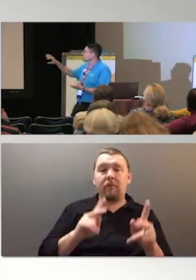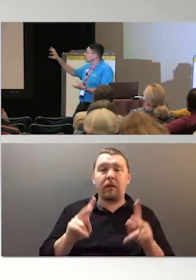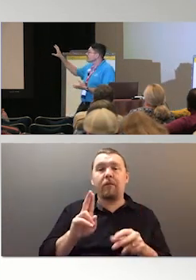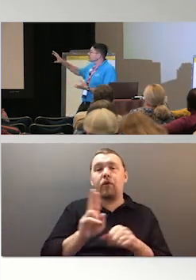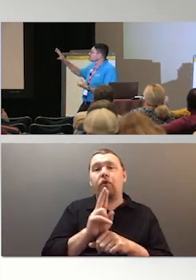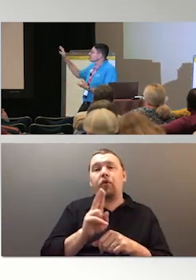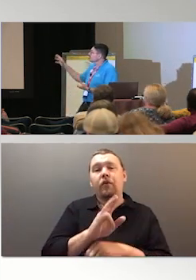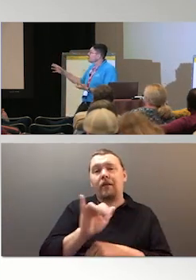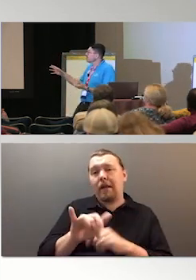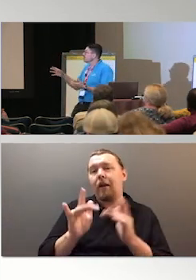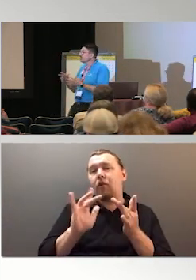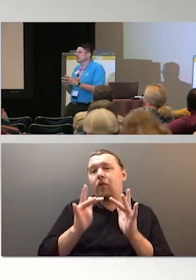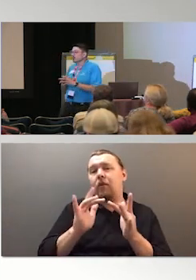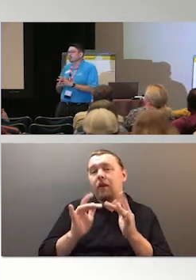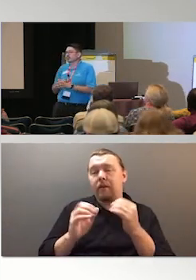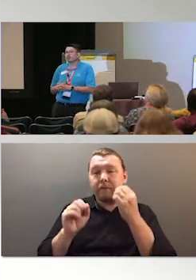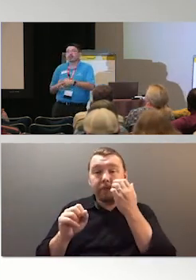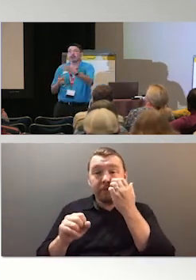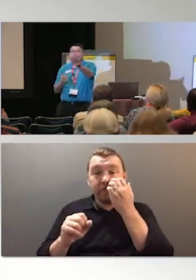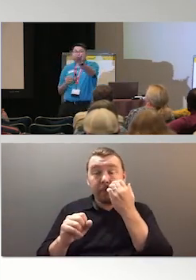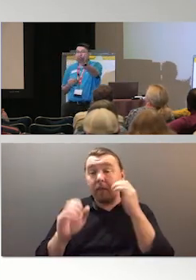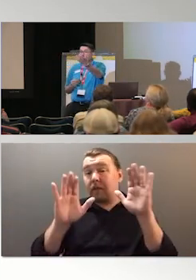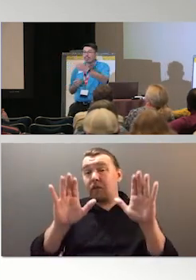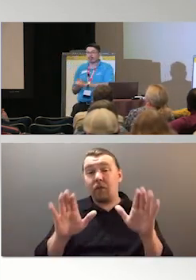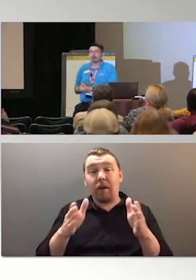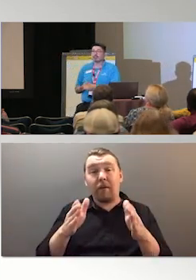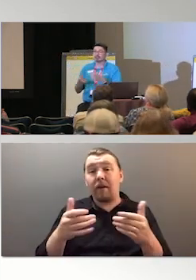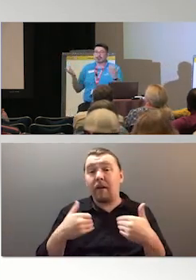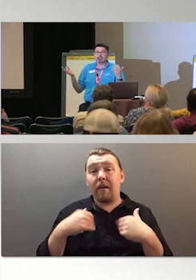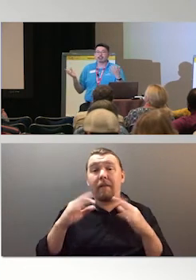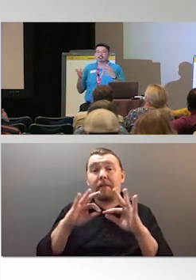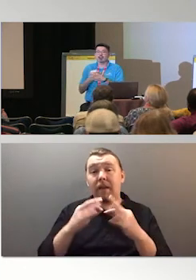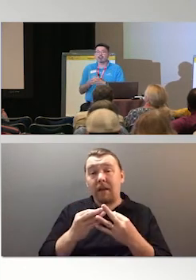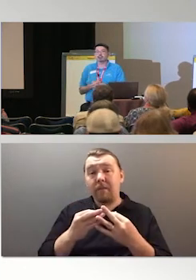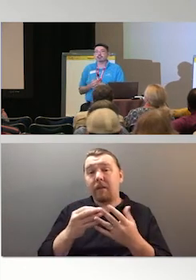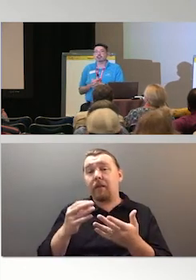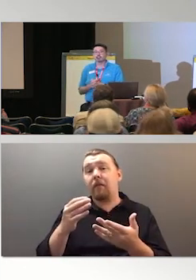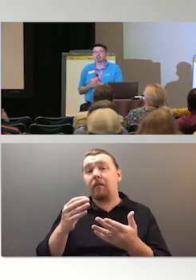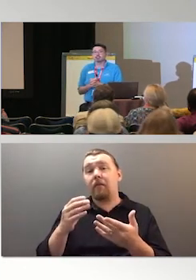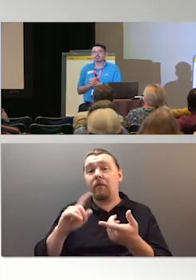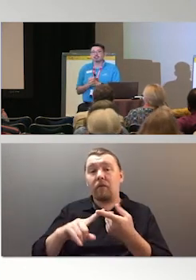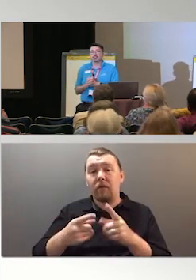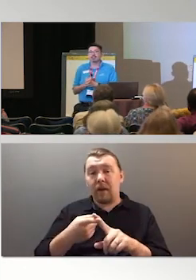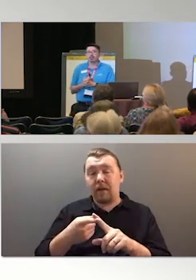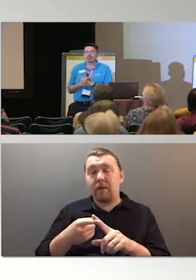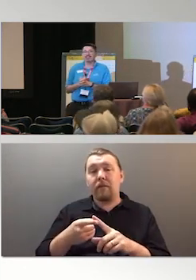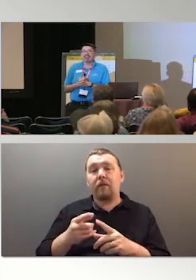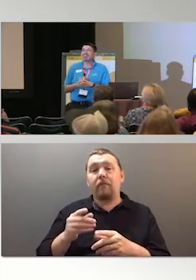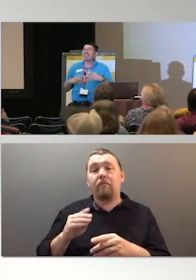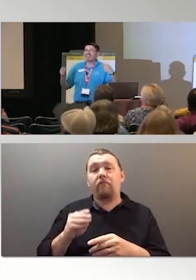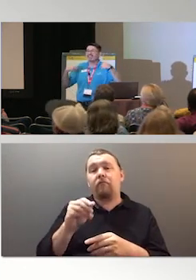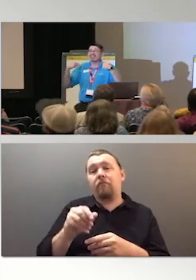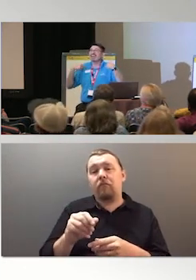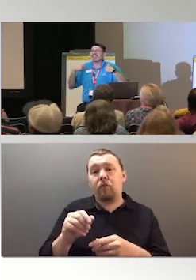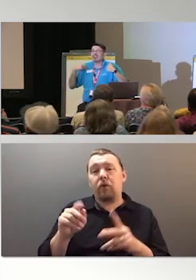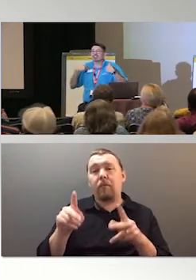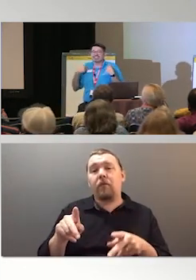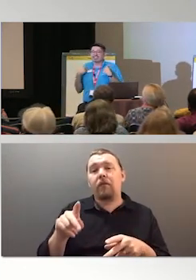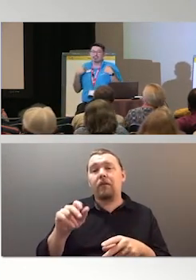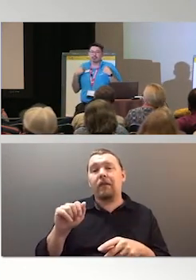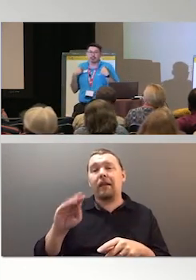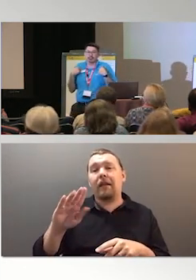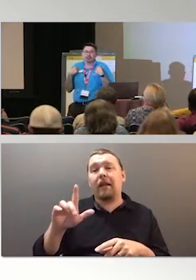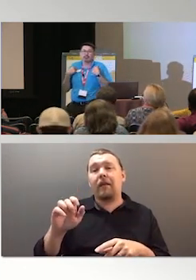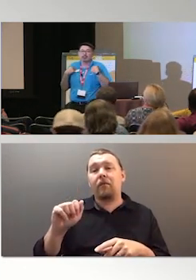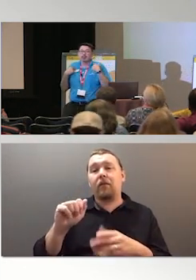people utilize this online, but it's a great way to have family, friends, others contribute to somebody's ABLE account and it not count as